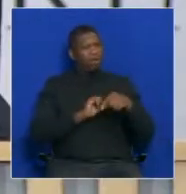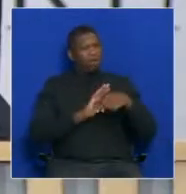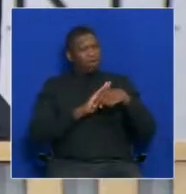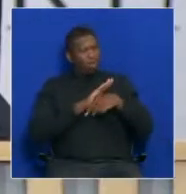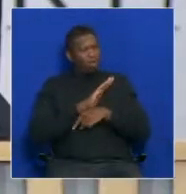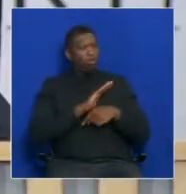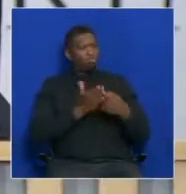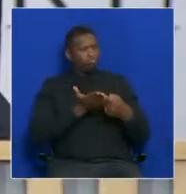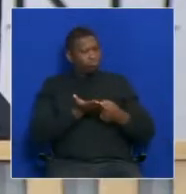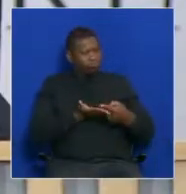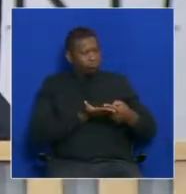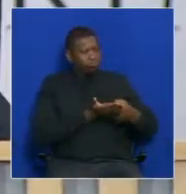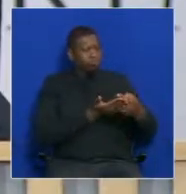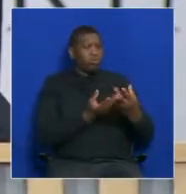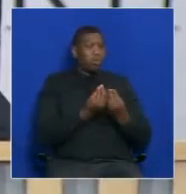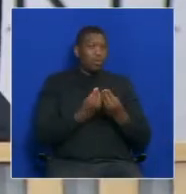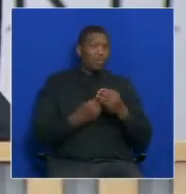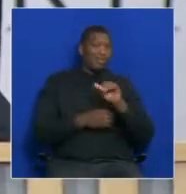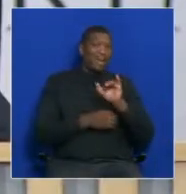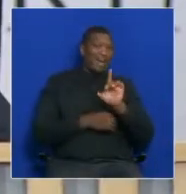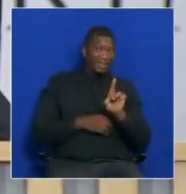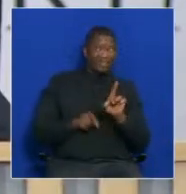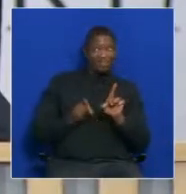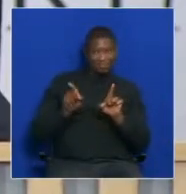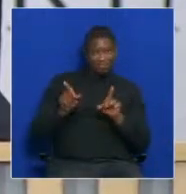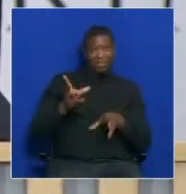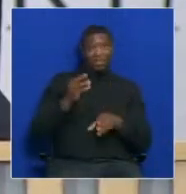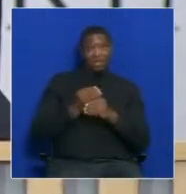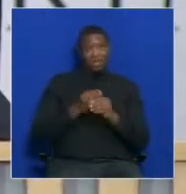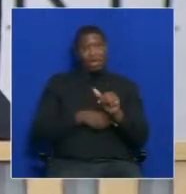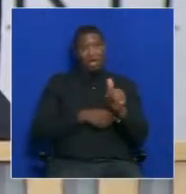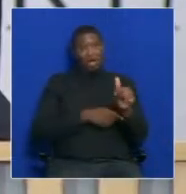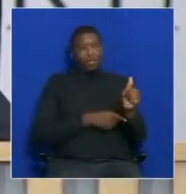and the other colleagues. So